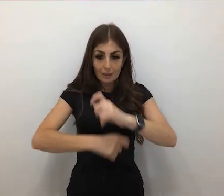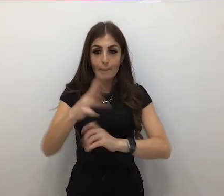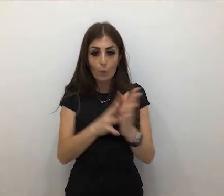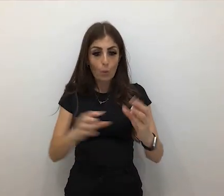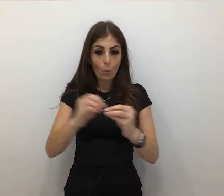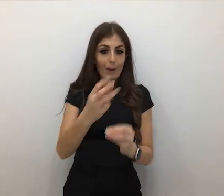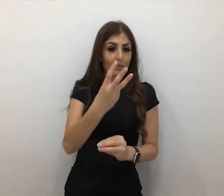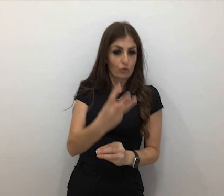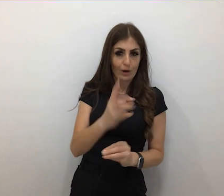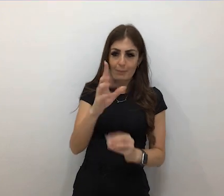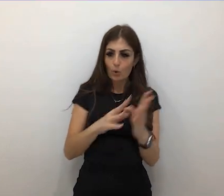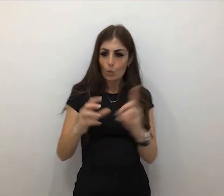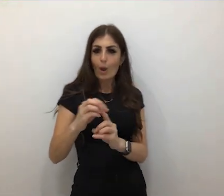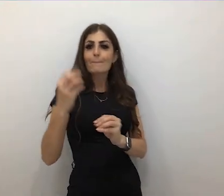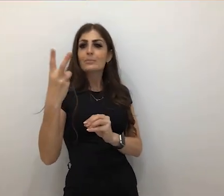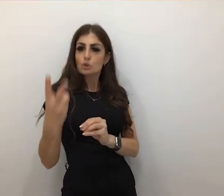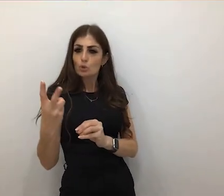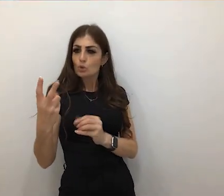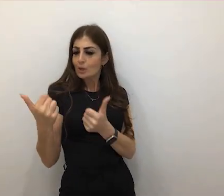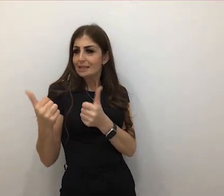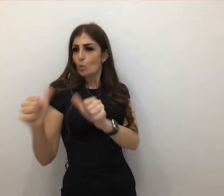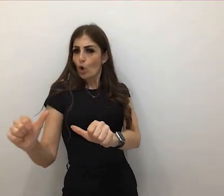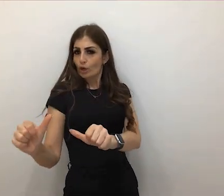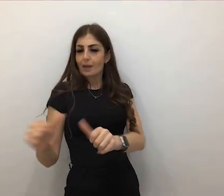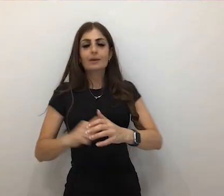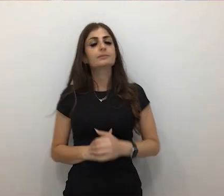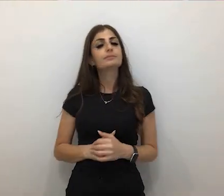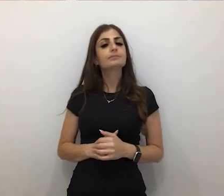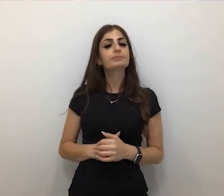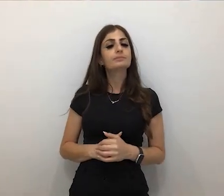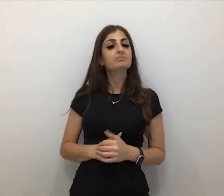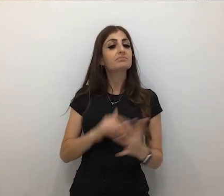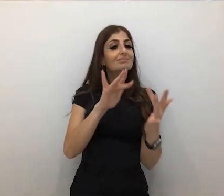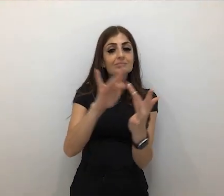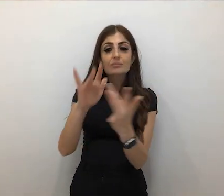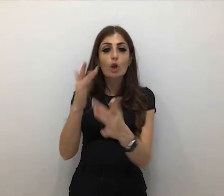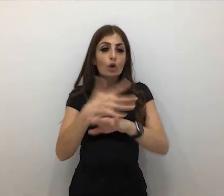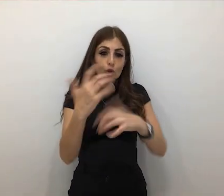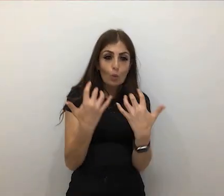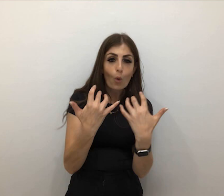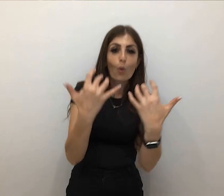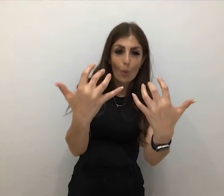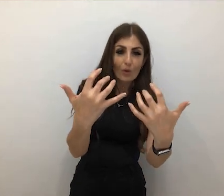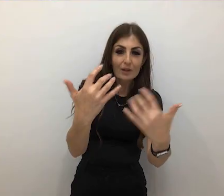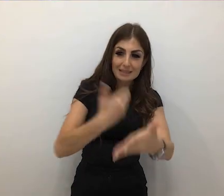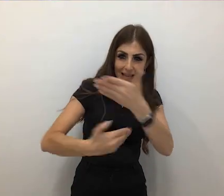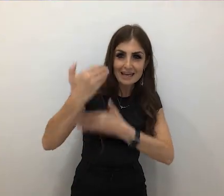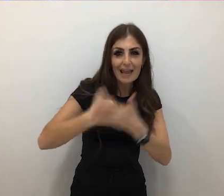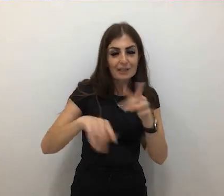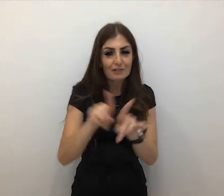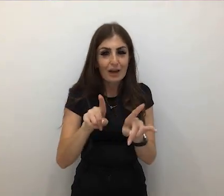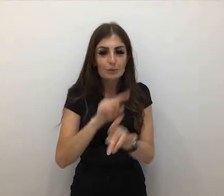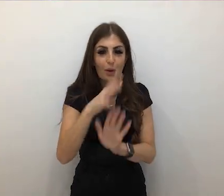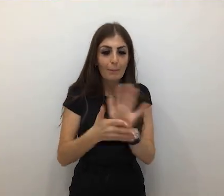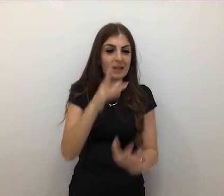when Web2 is working so well for us? Tapping into new audiences, reaching all these digitally native audiences, which are coming up